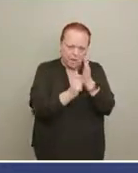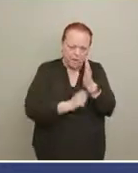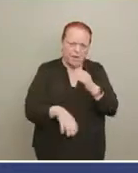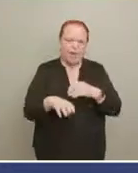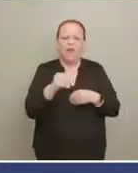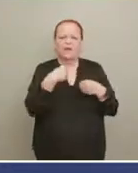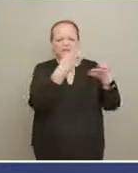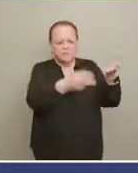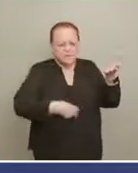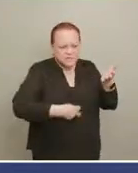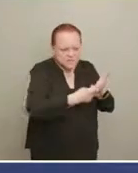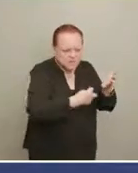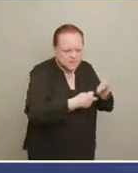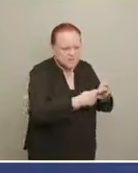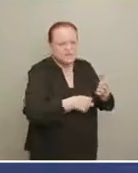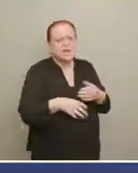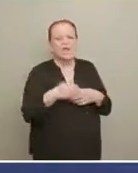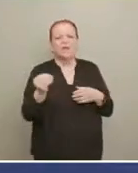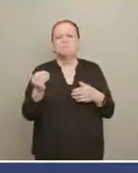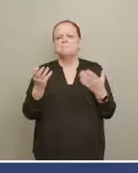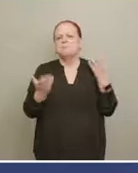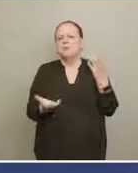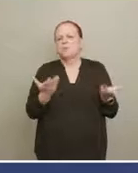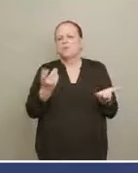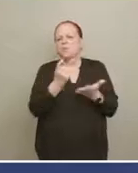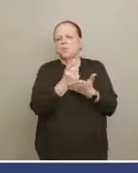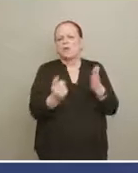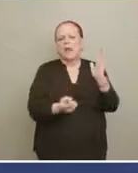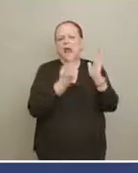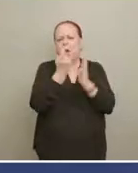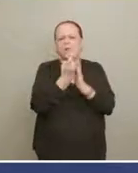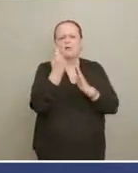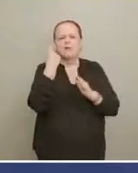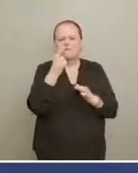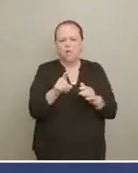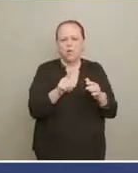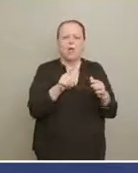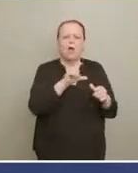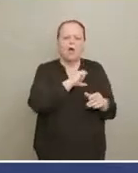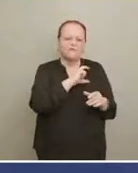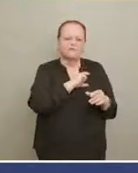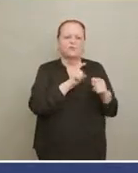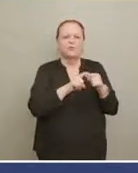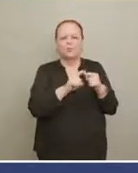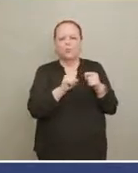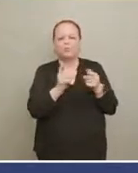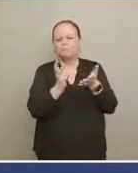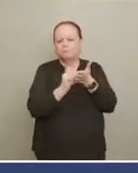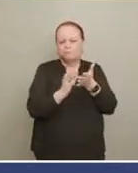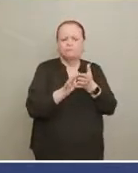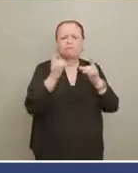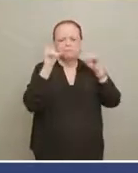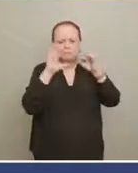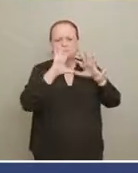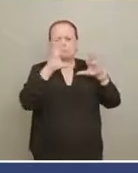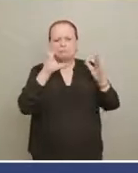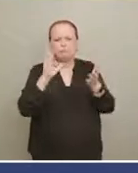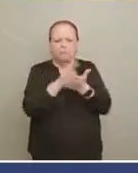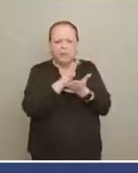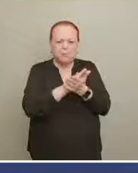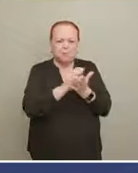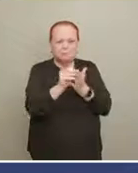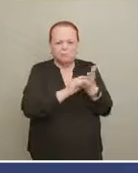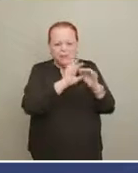leaving. It generally takes about an hour from beginning to end for the officer to book this person, and then with all the paperwork on the other